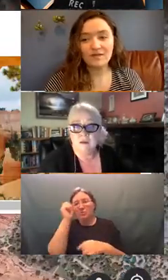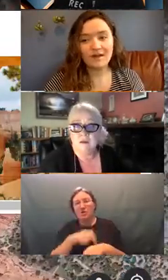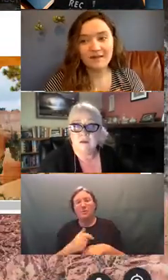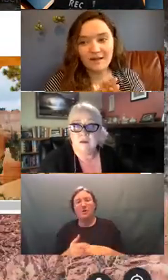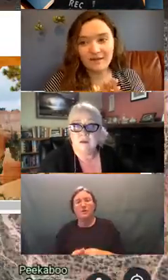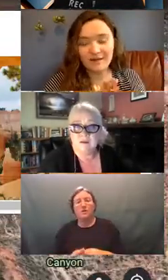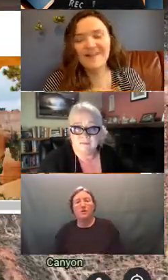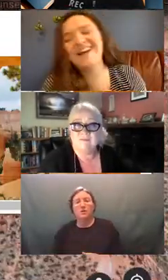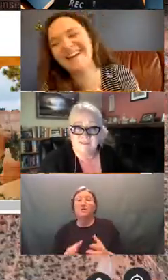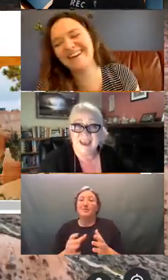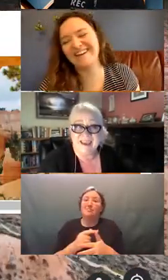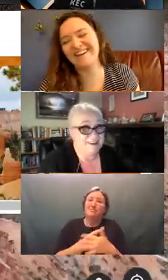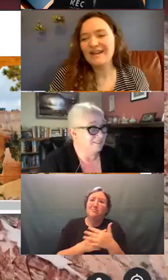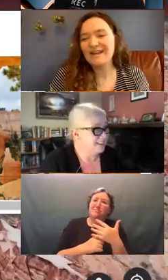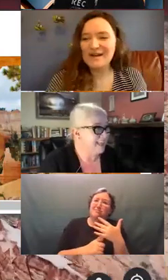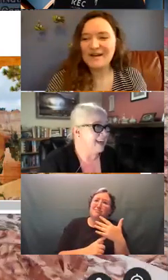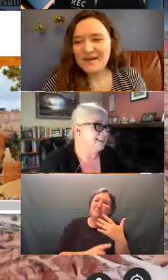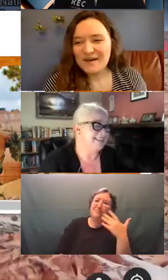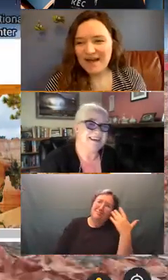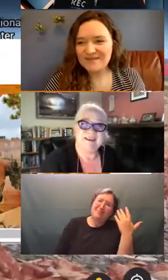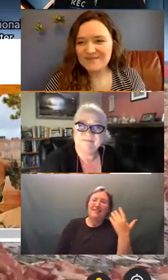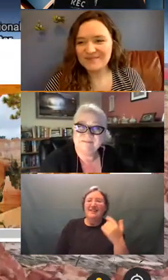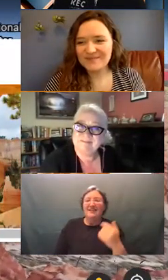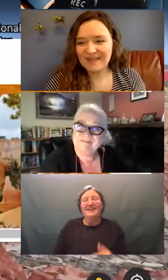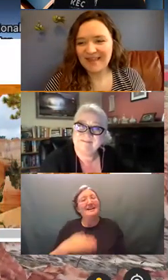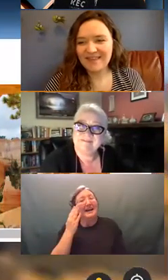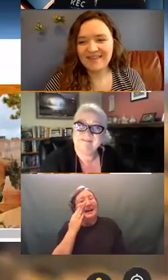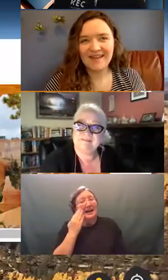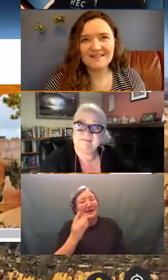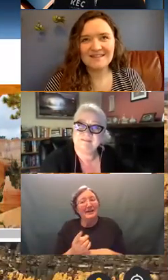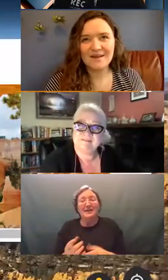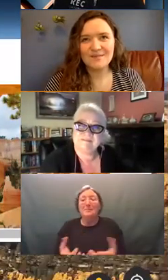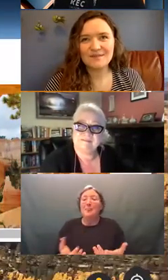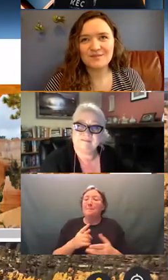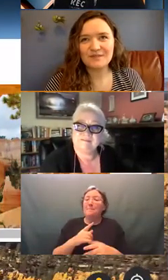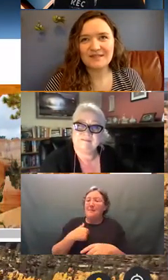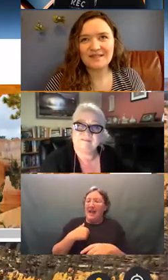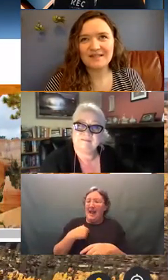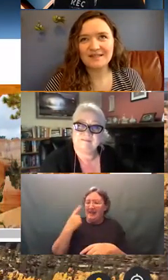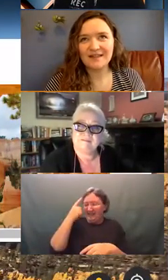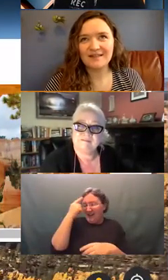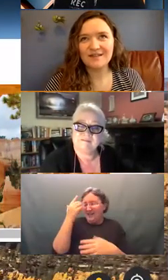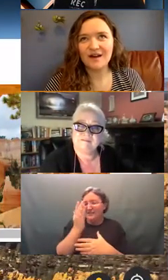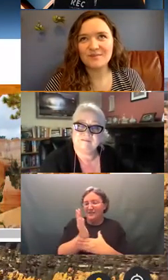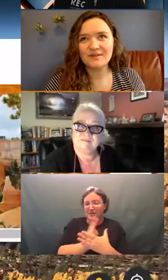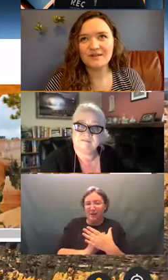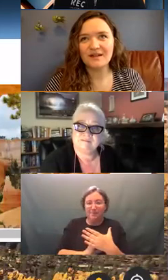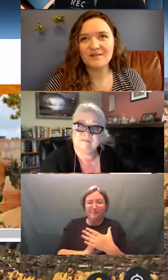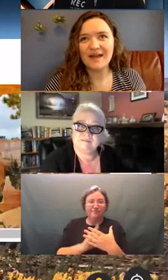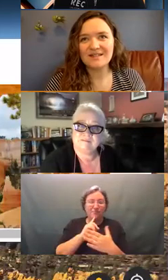There's a lot to cover. Yeah, I know. There's a lot. I think that some really like